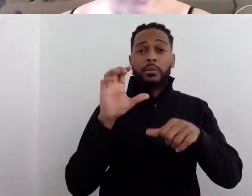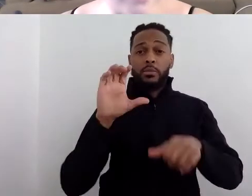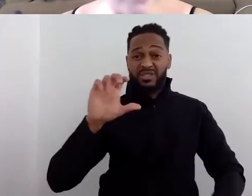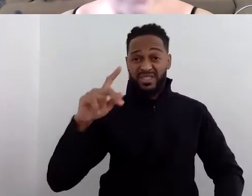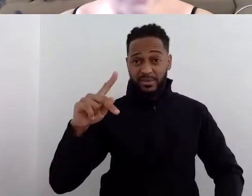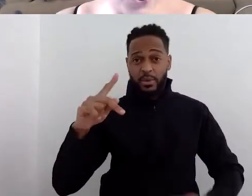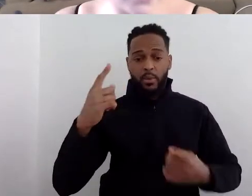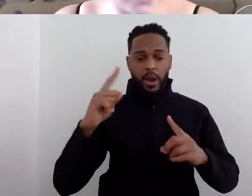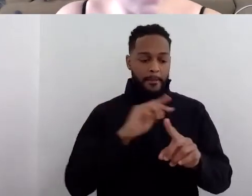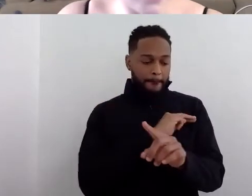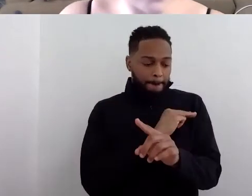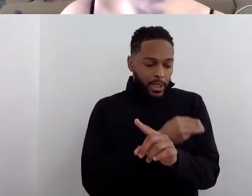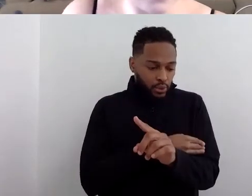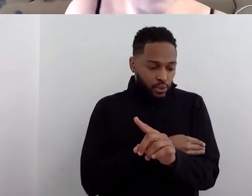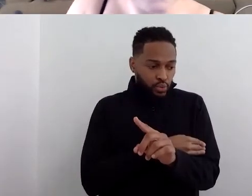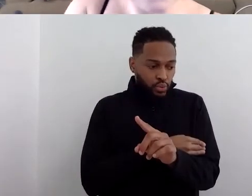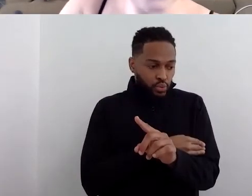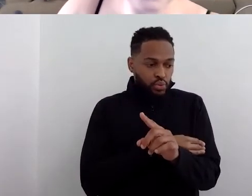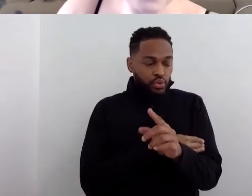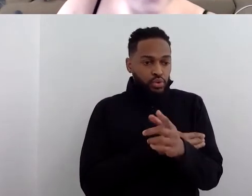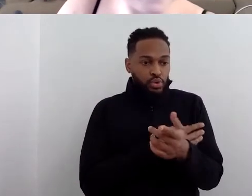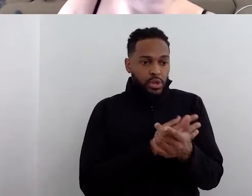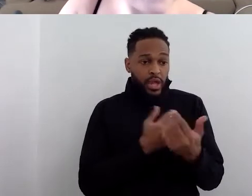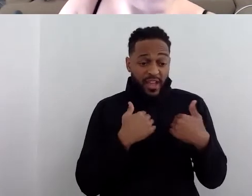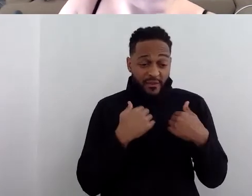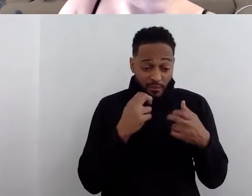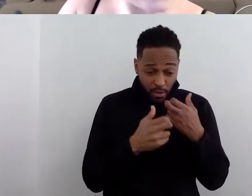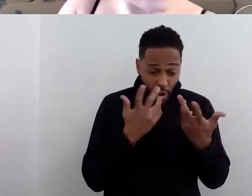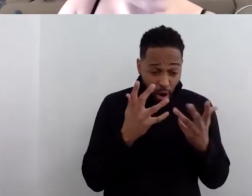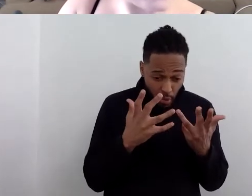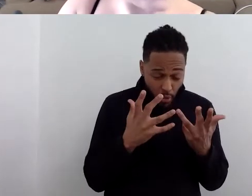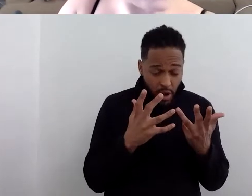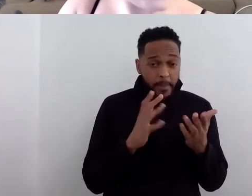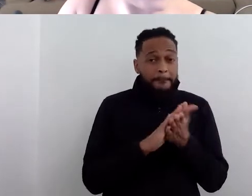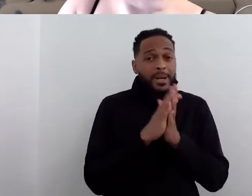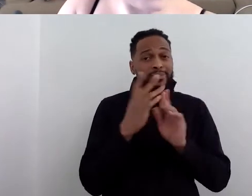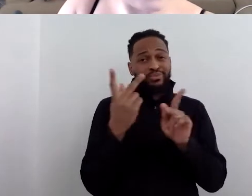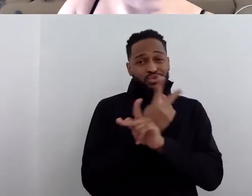issues start to get worse. So, yeah.